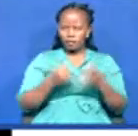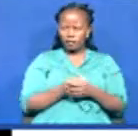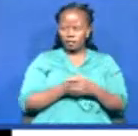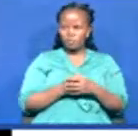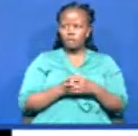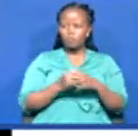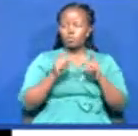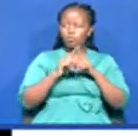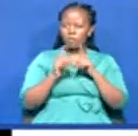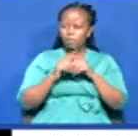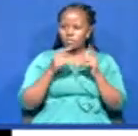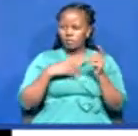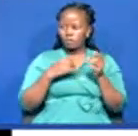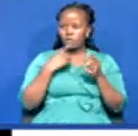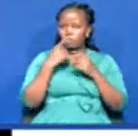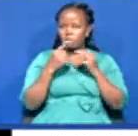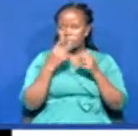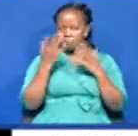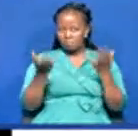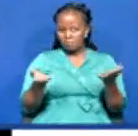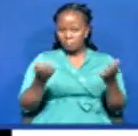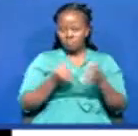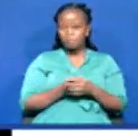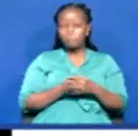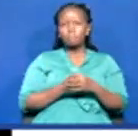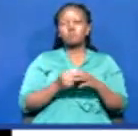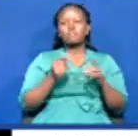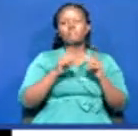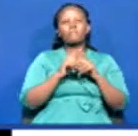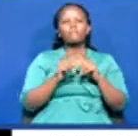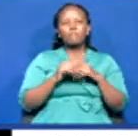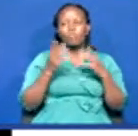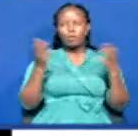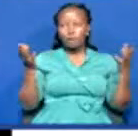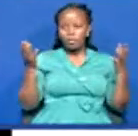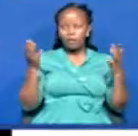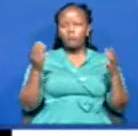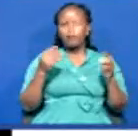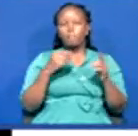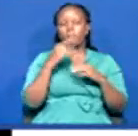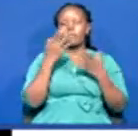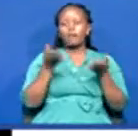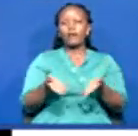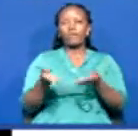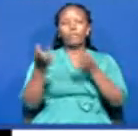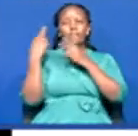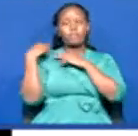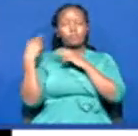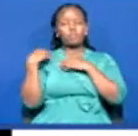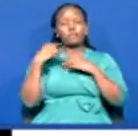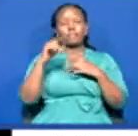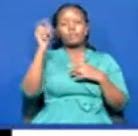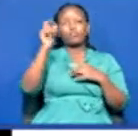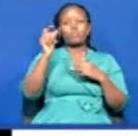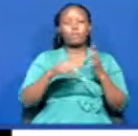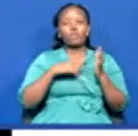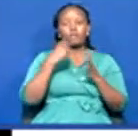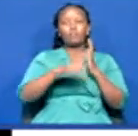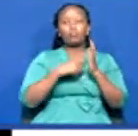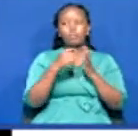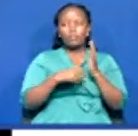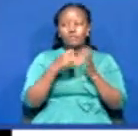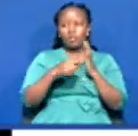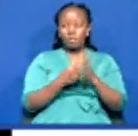also has been termed as corruption and very detrimental to the local industry. I'm Regina Manyara. We have